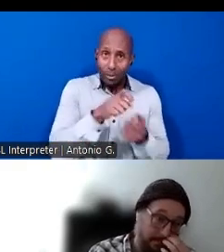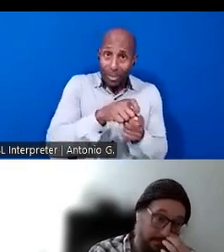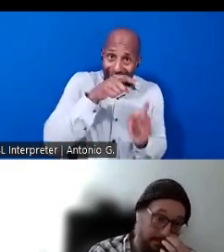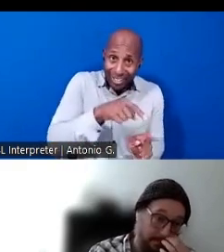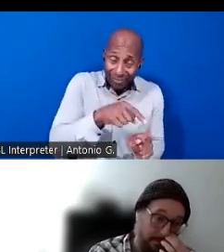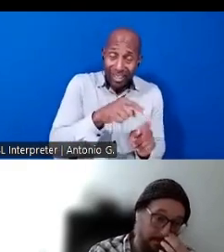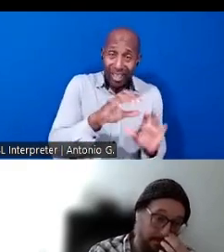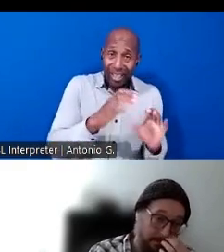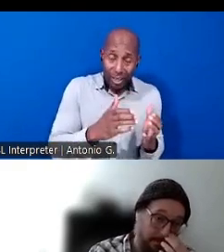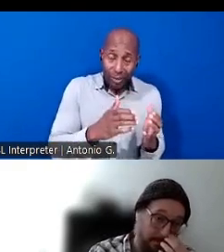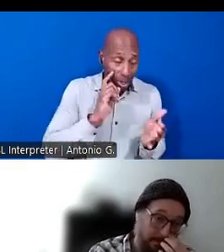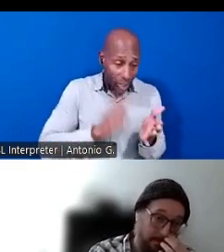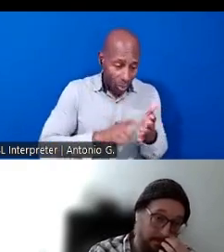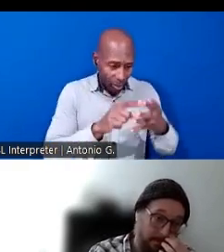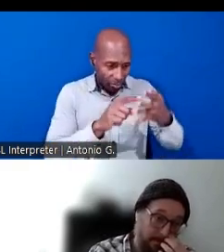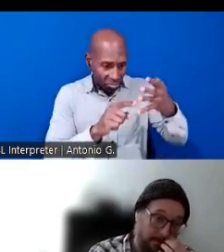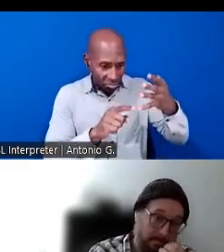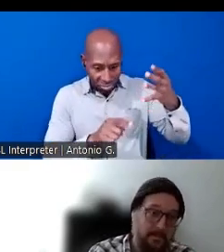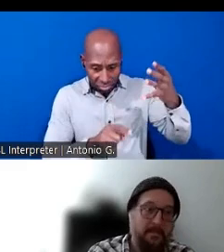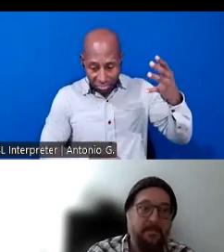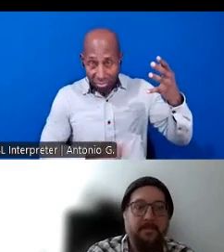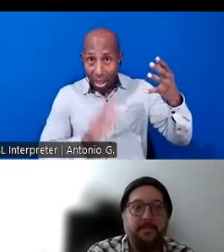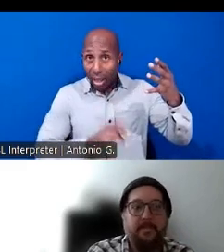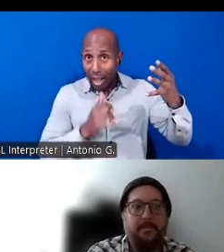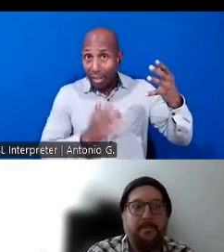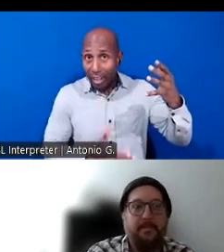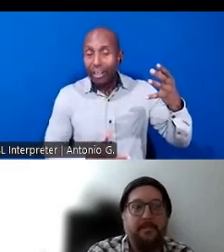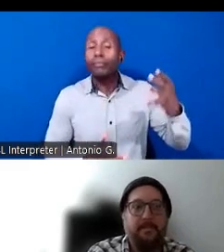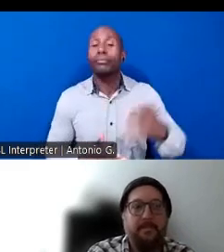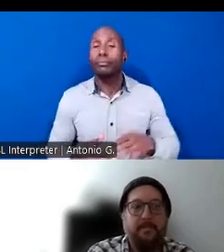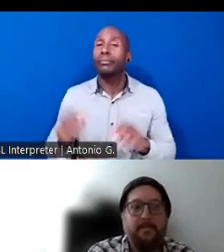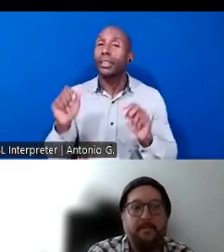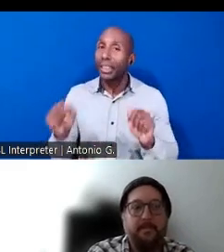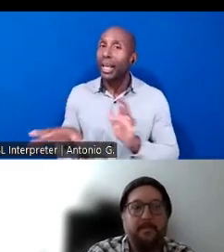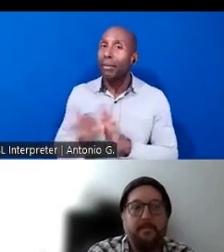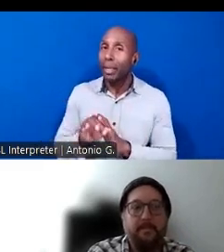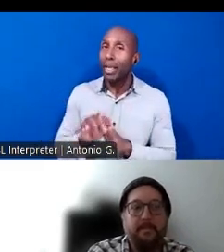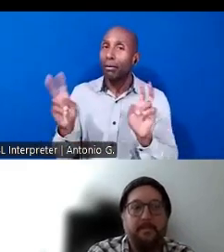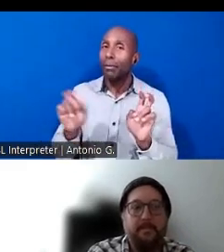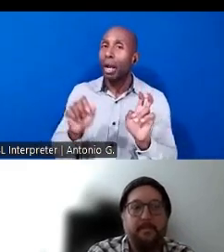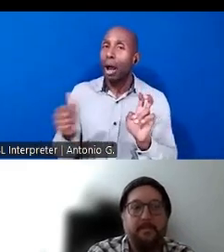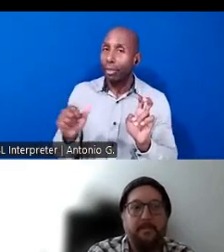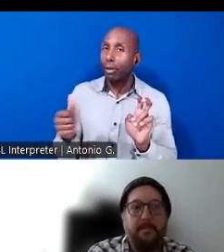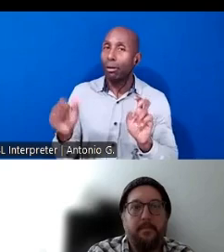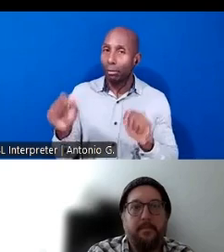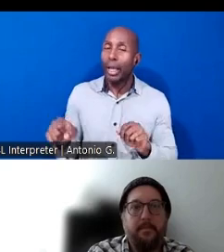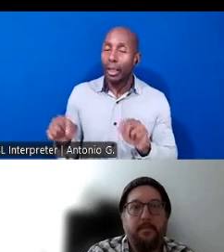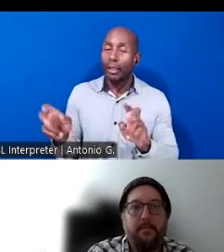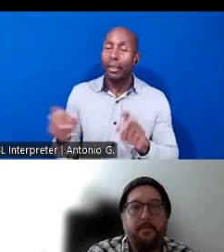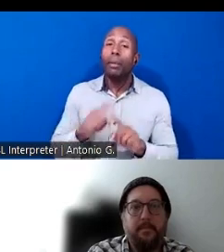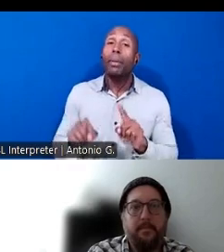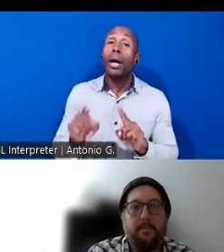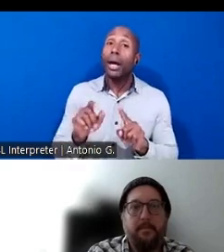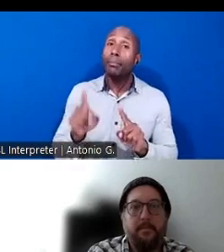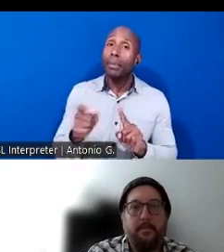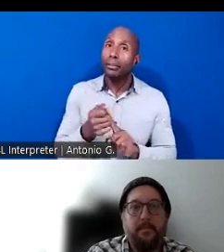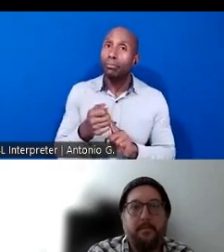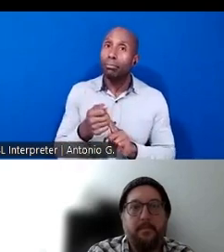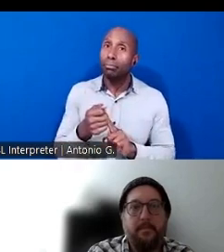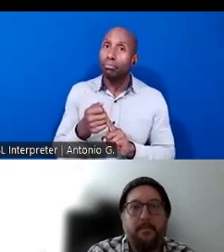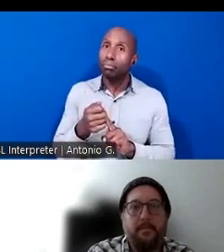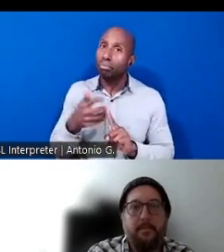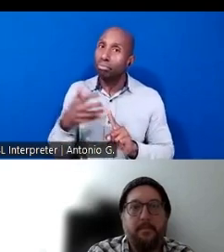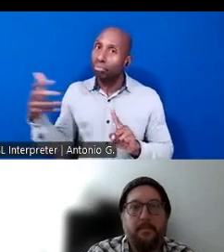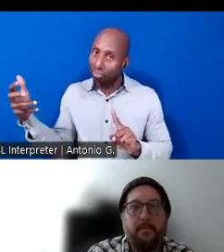other category on the form. And if you use that, we ask that you provide good detail in the other category.